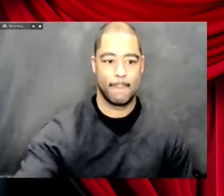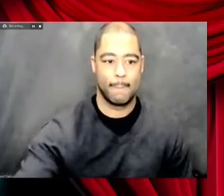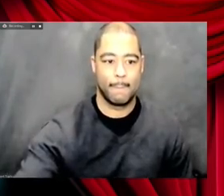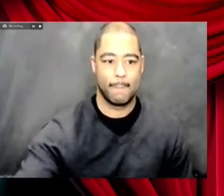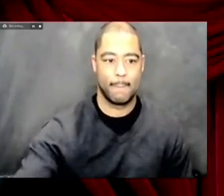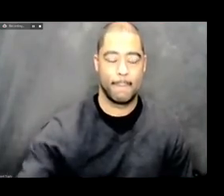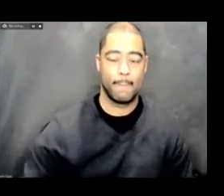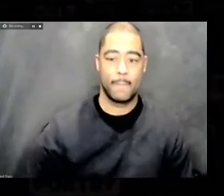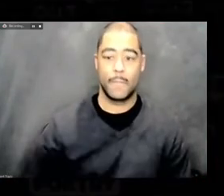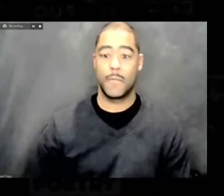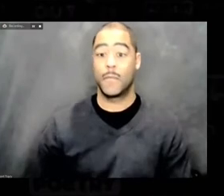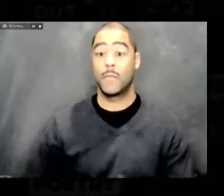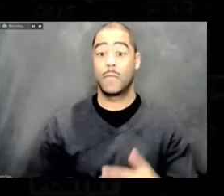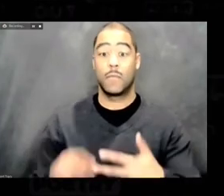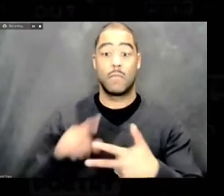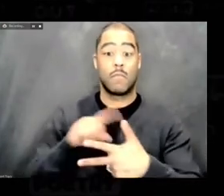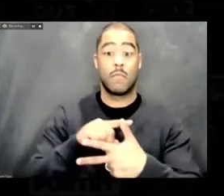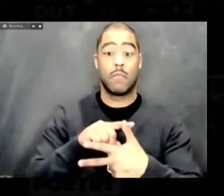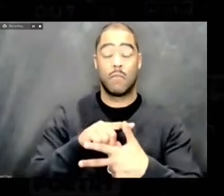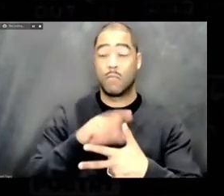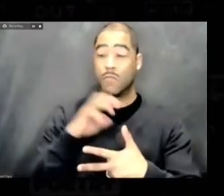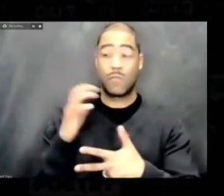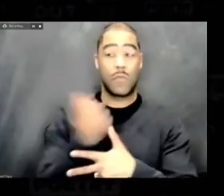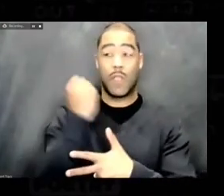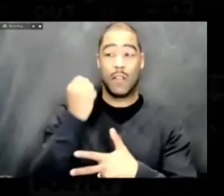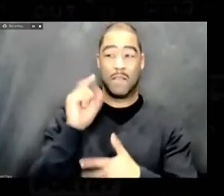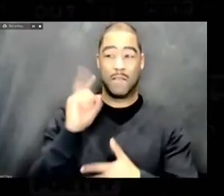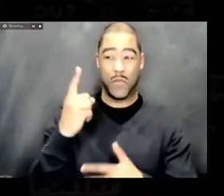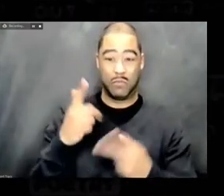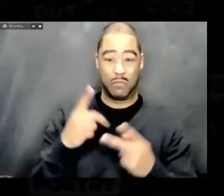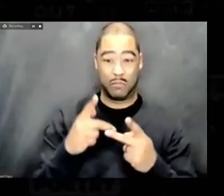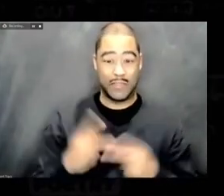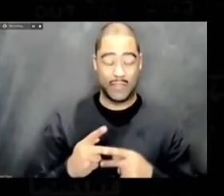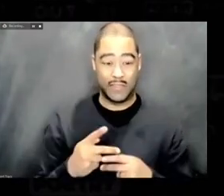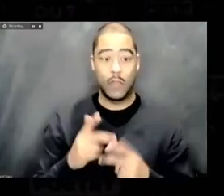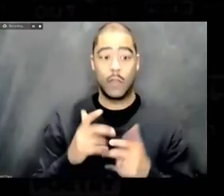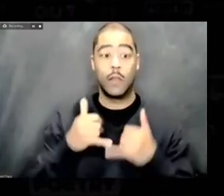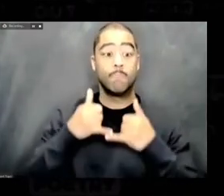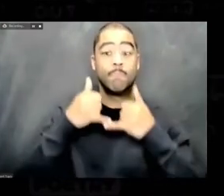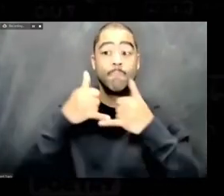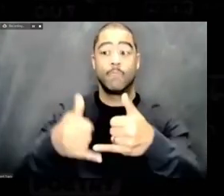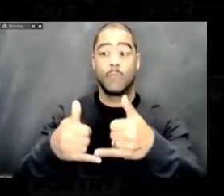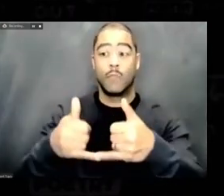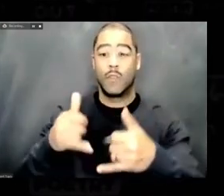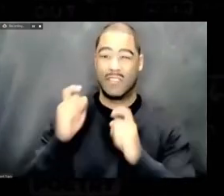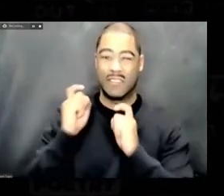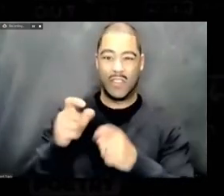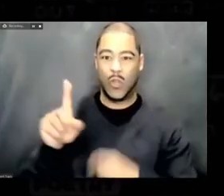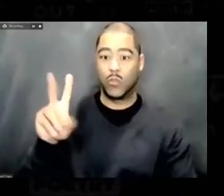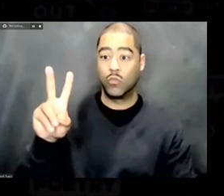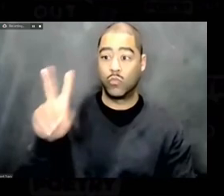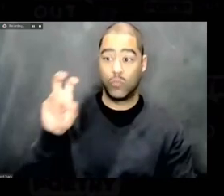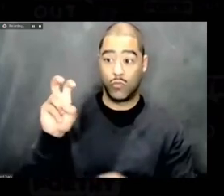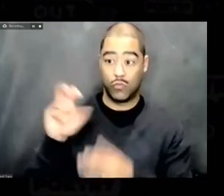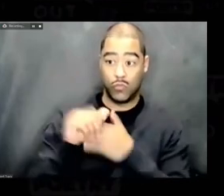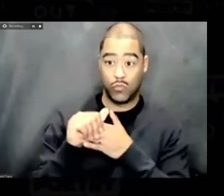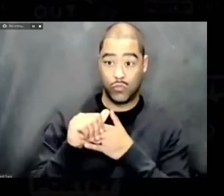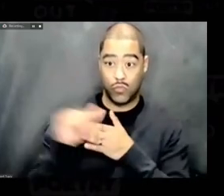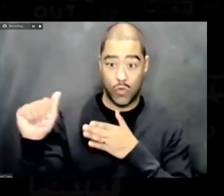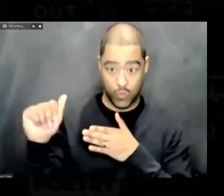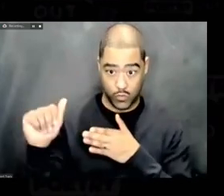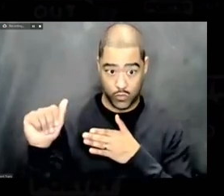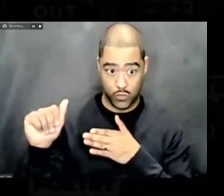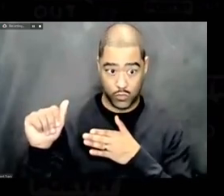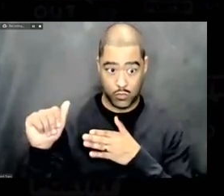And in first place, winning a $200 prize, a special